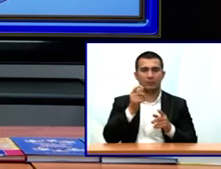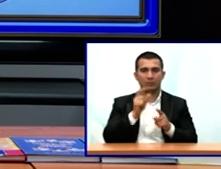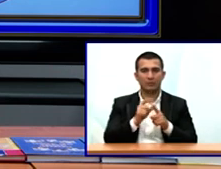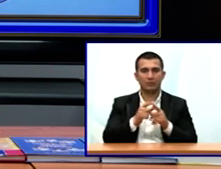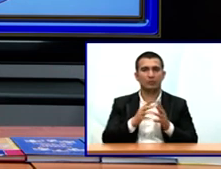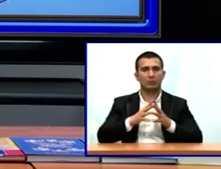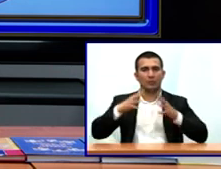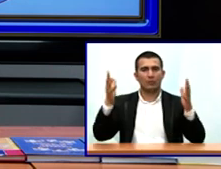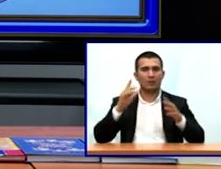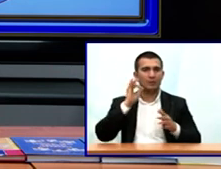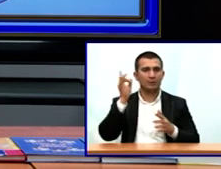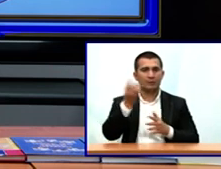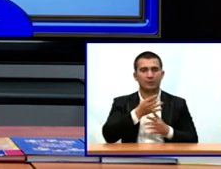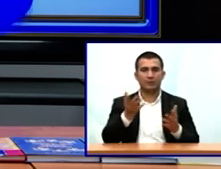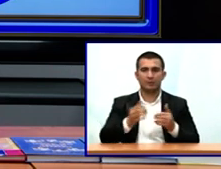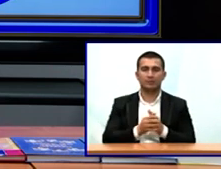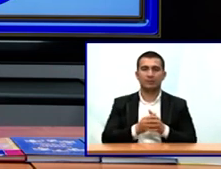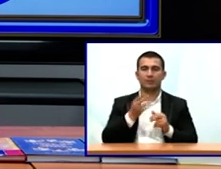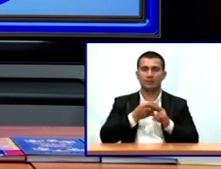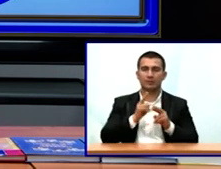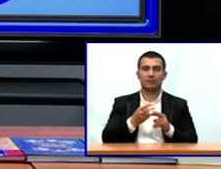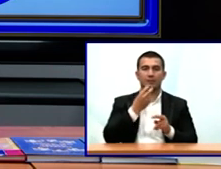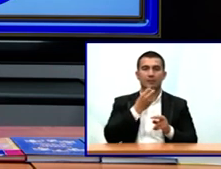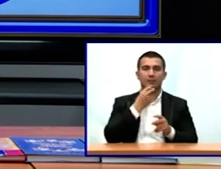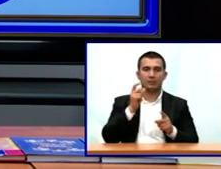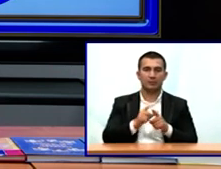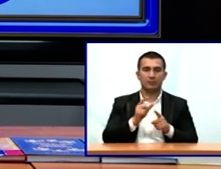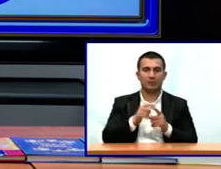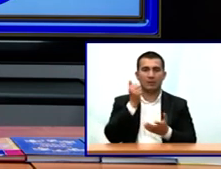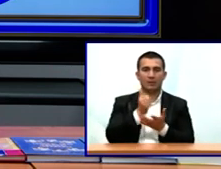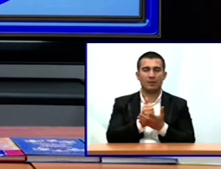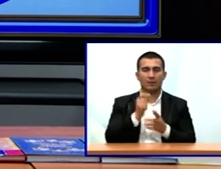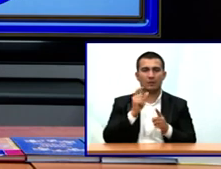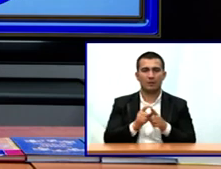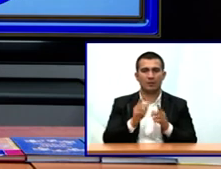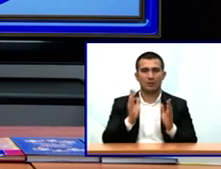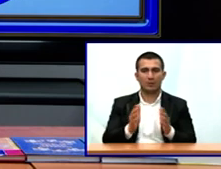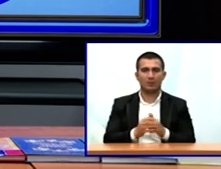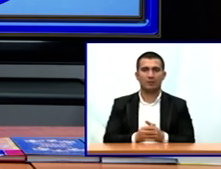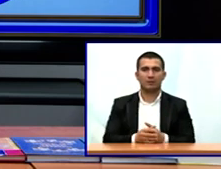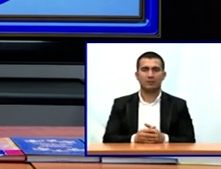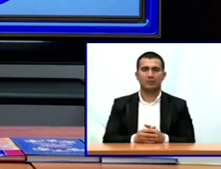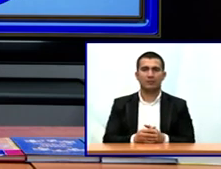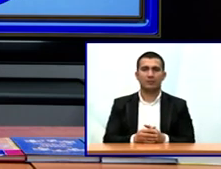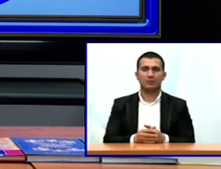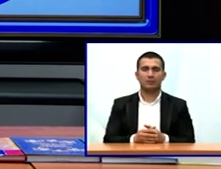keng qo'llaniladi. Demak, ushbu kulmoq so'zi bosh so'z hisoblanadi.